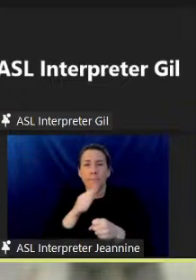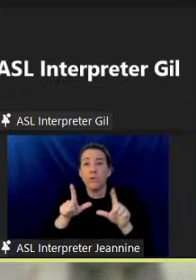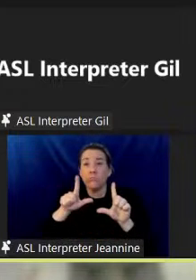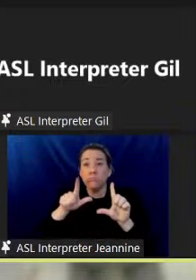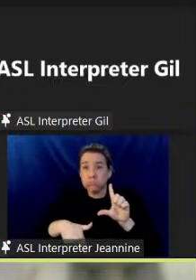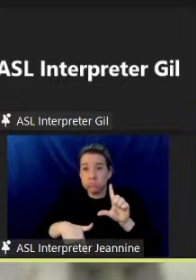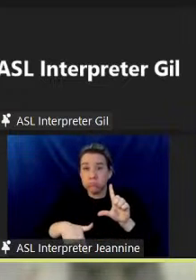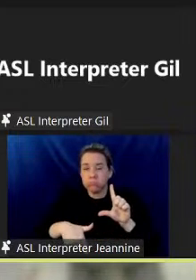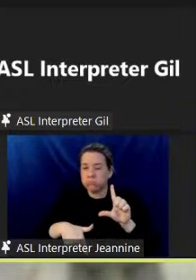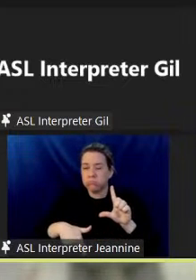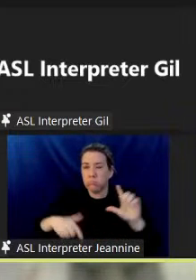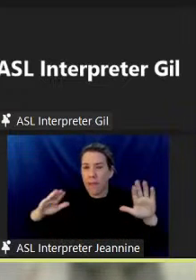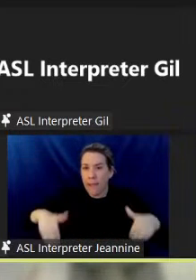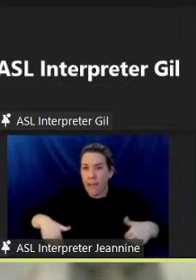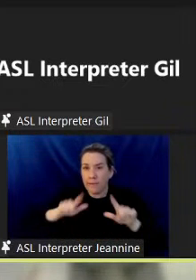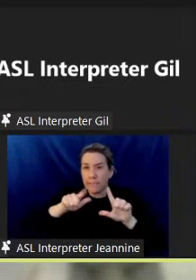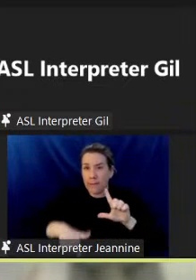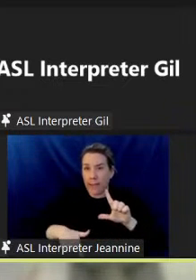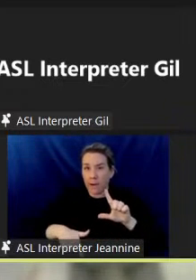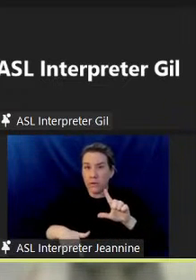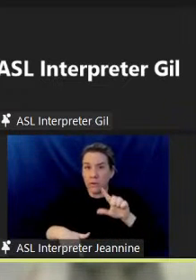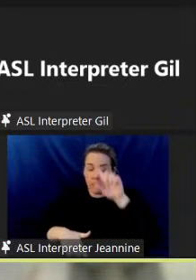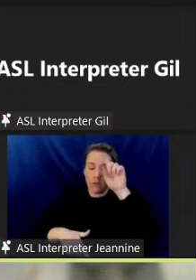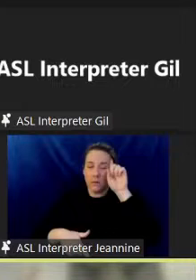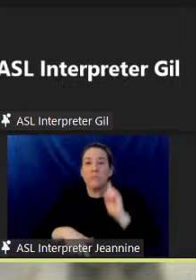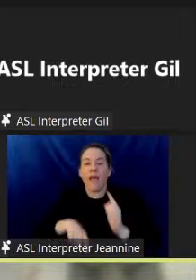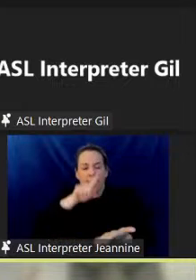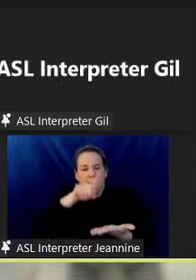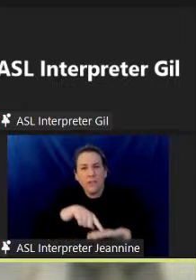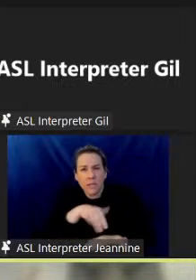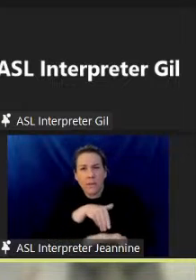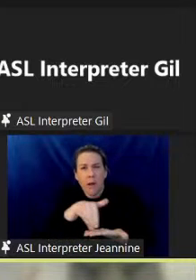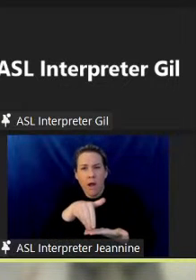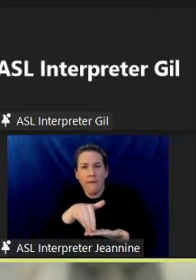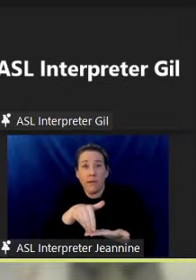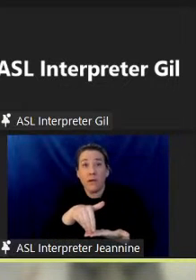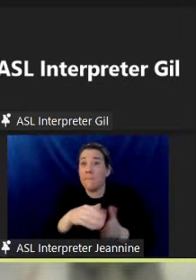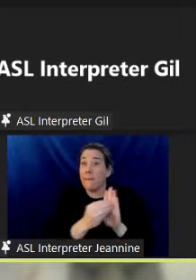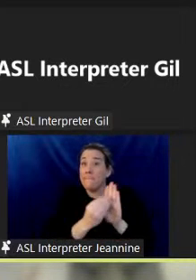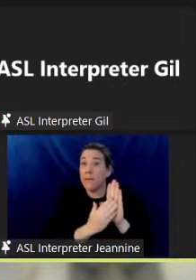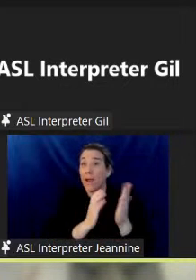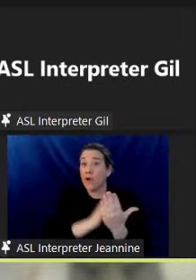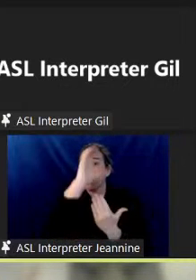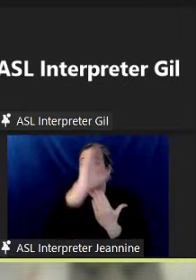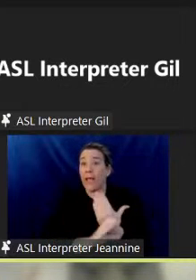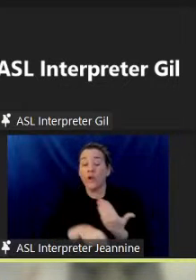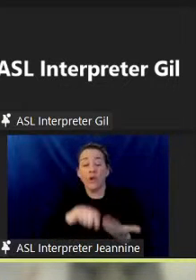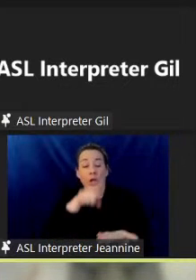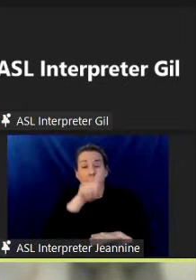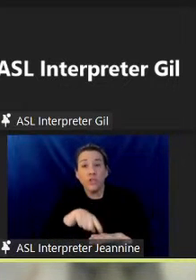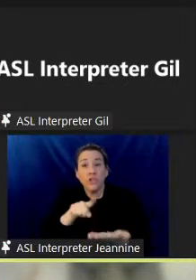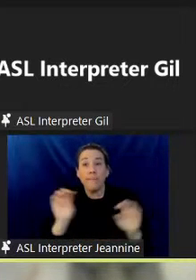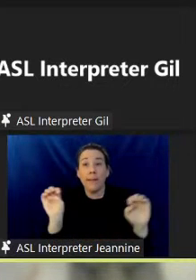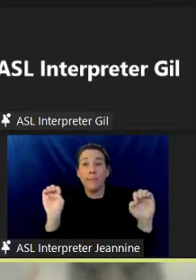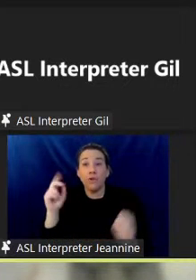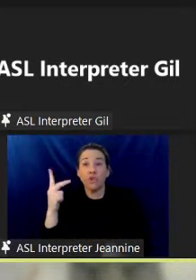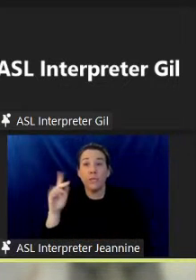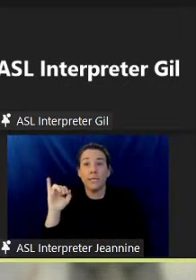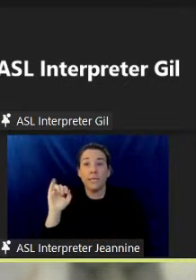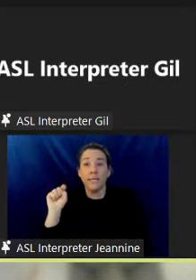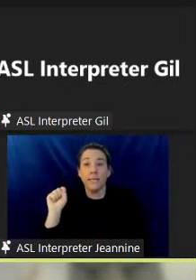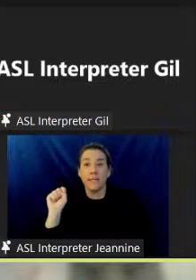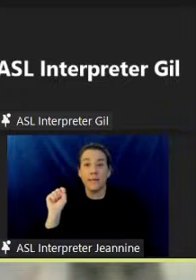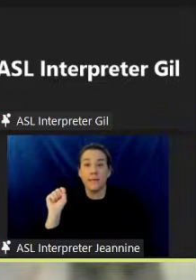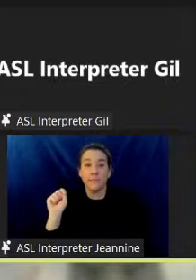not passed already, and then check those on a regular basis. Put it in your calendar. Say, check my emergency kit. You also